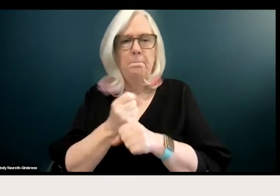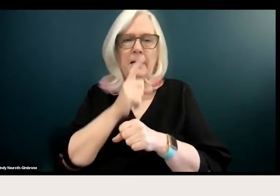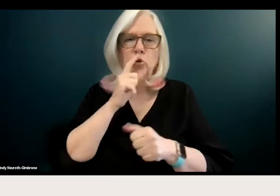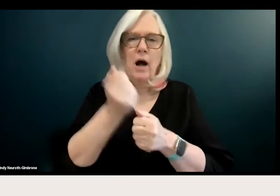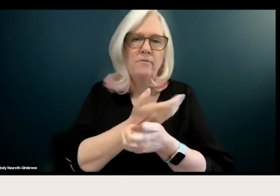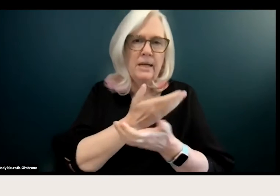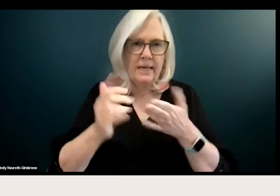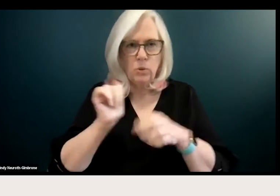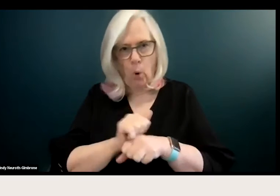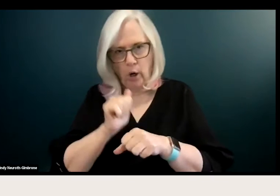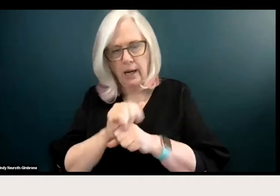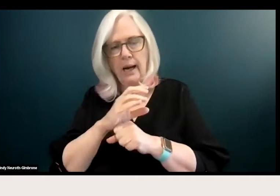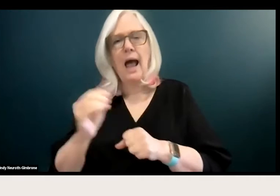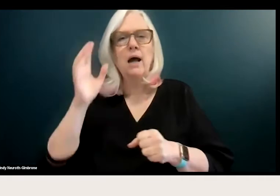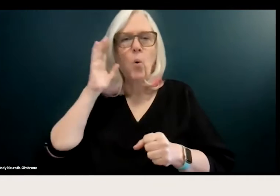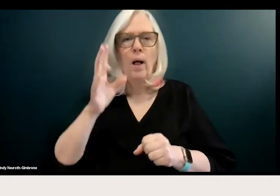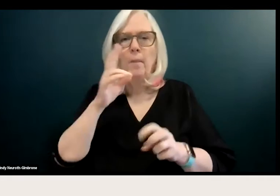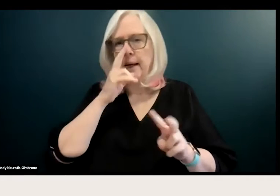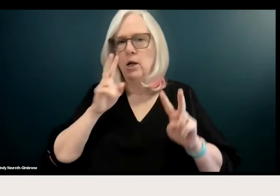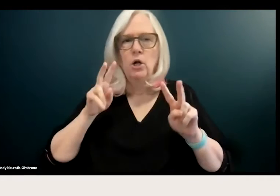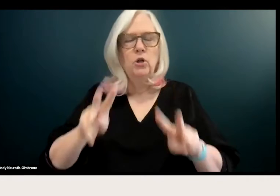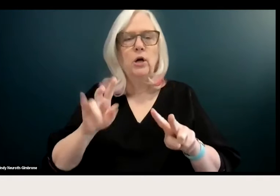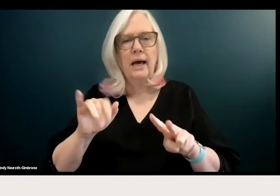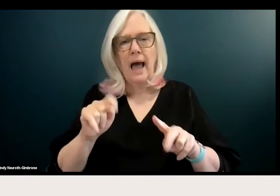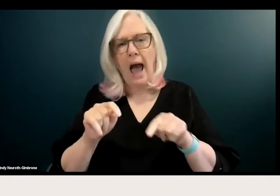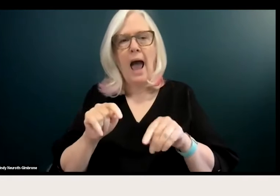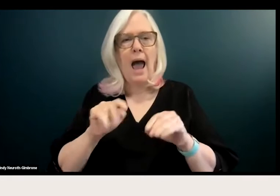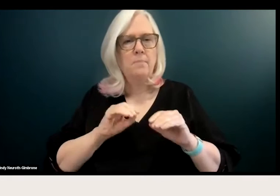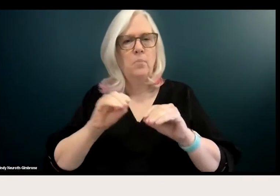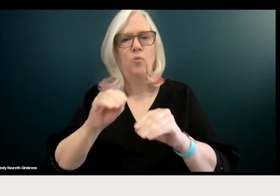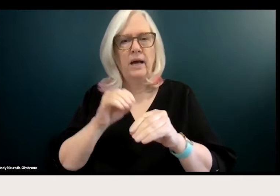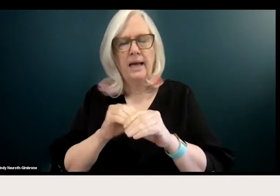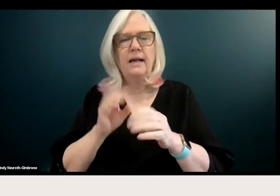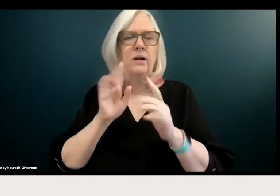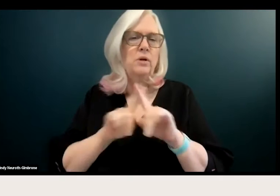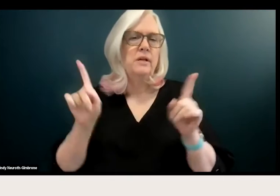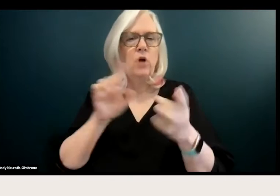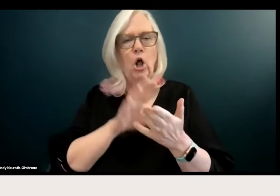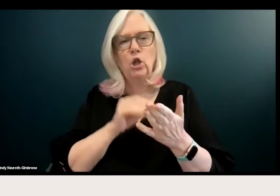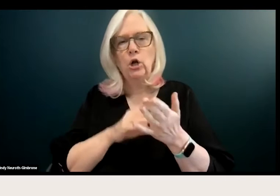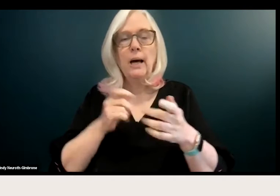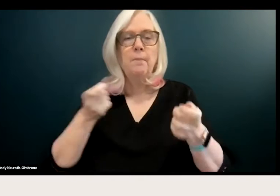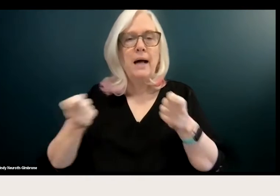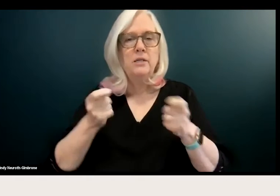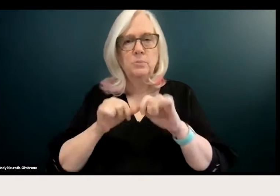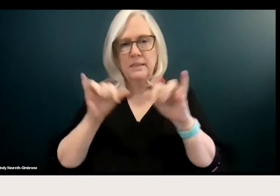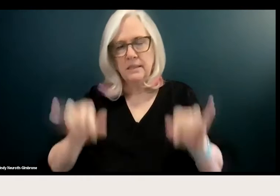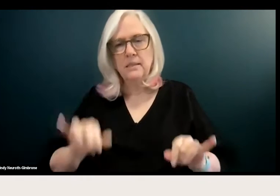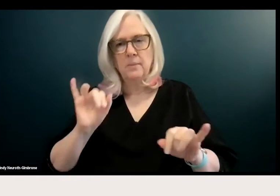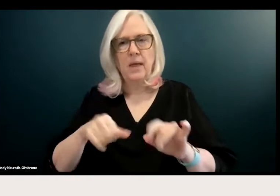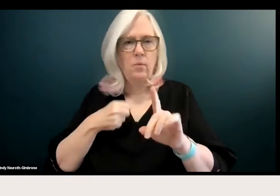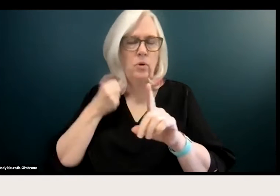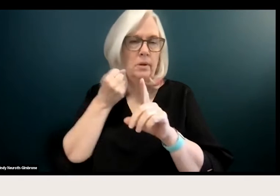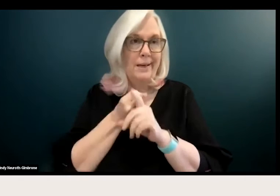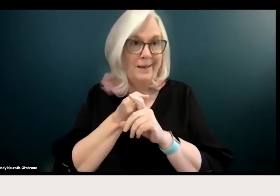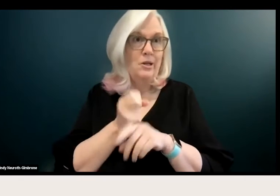to be kind of looking towards moving into a different learning management system, which is going to be hitting UB sooner than